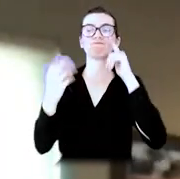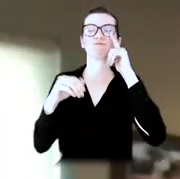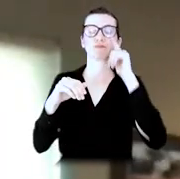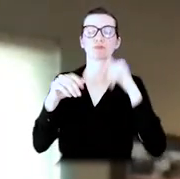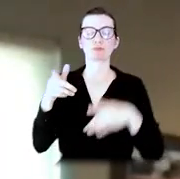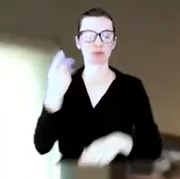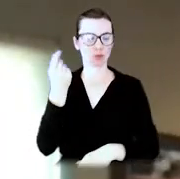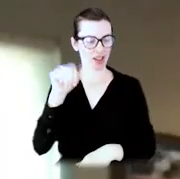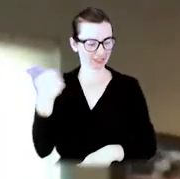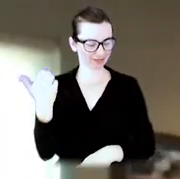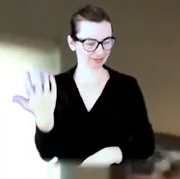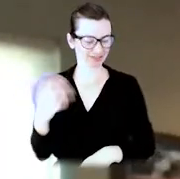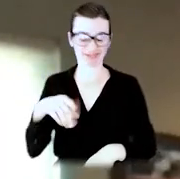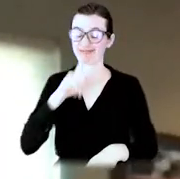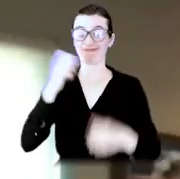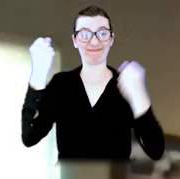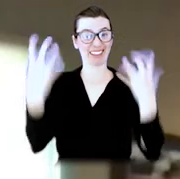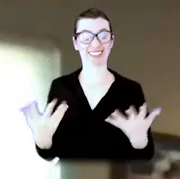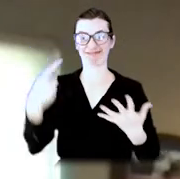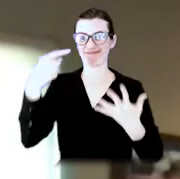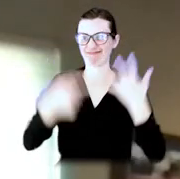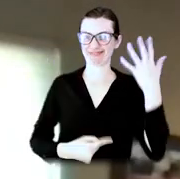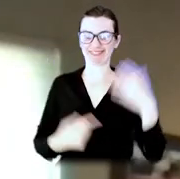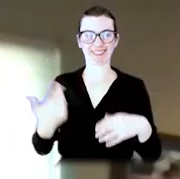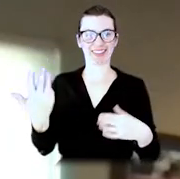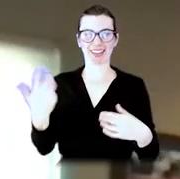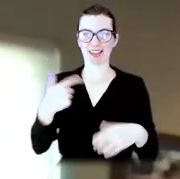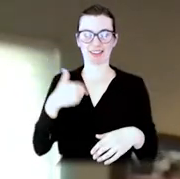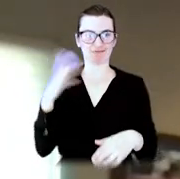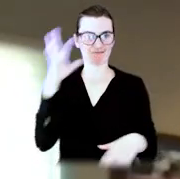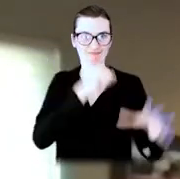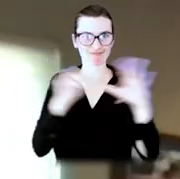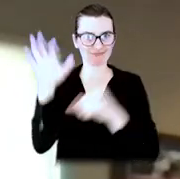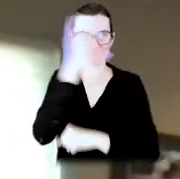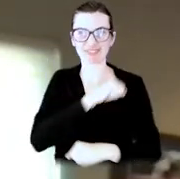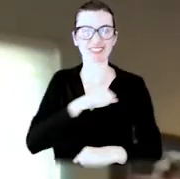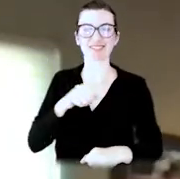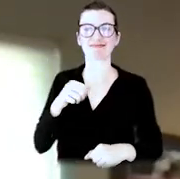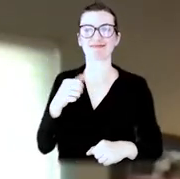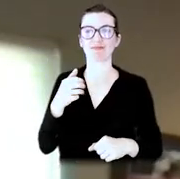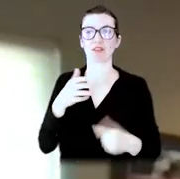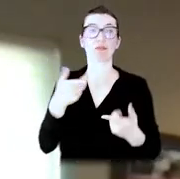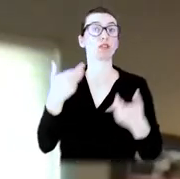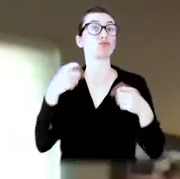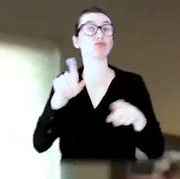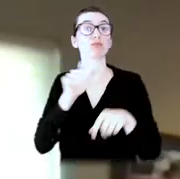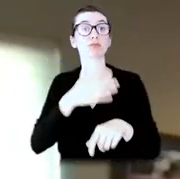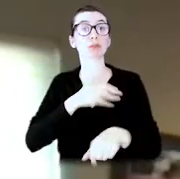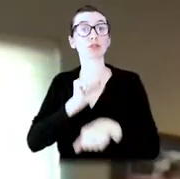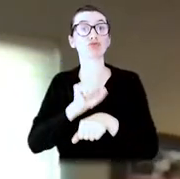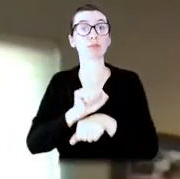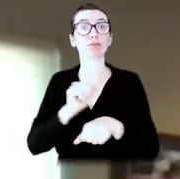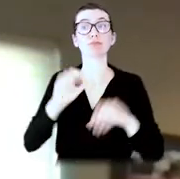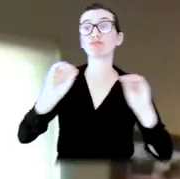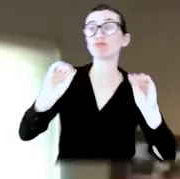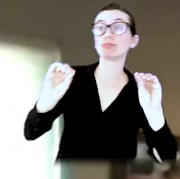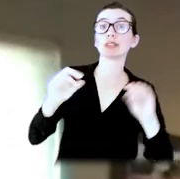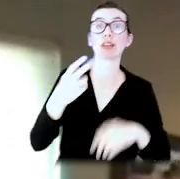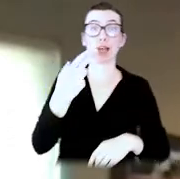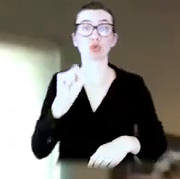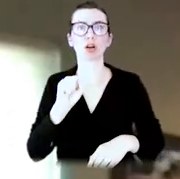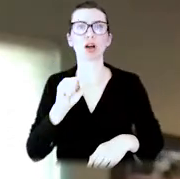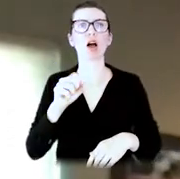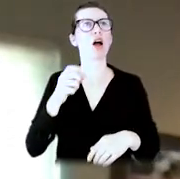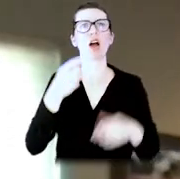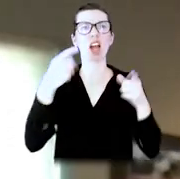what other things? There's so many things that I miss. And she, at my job teaching at the high school, they changed the